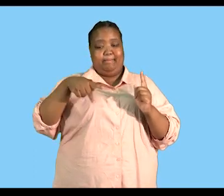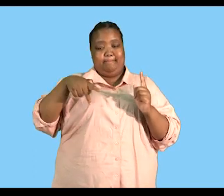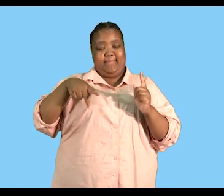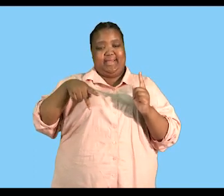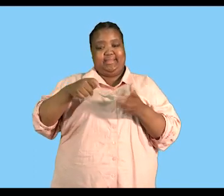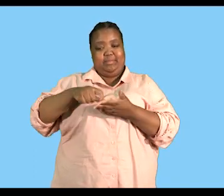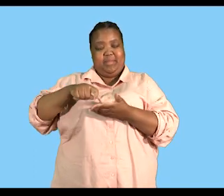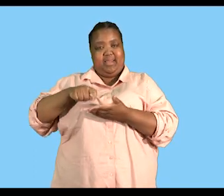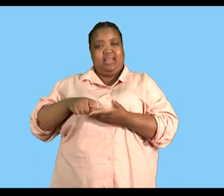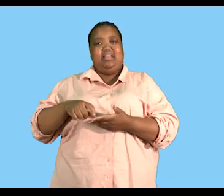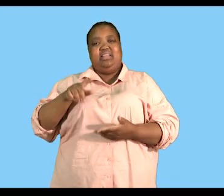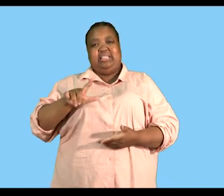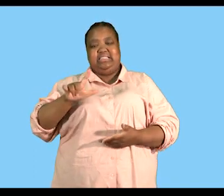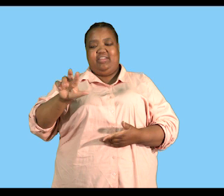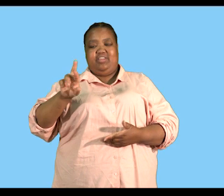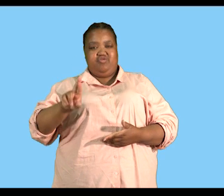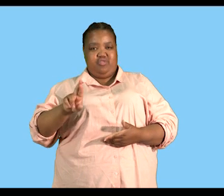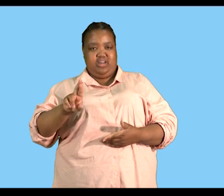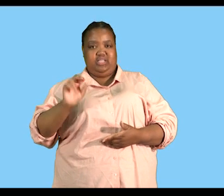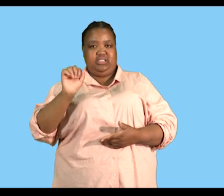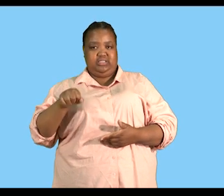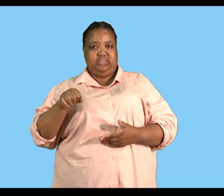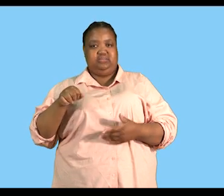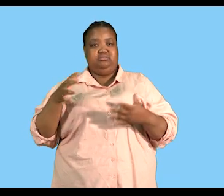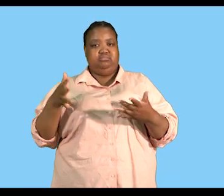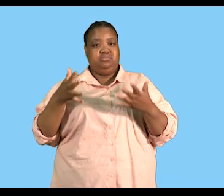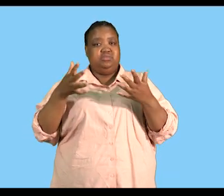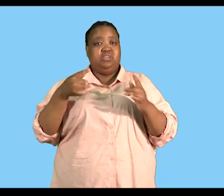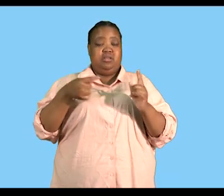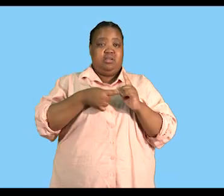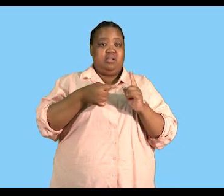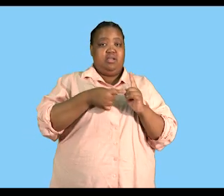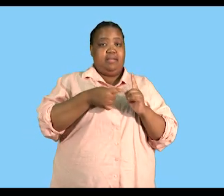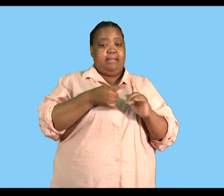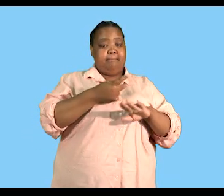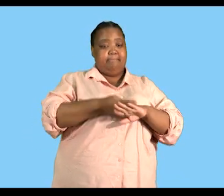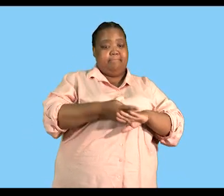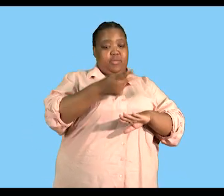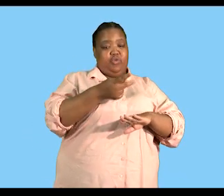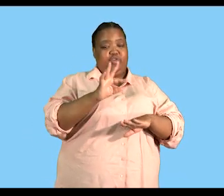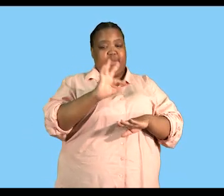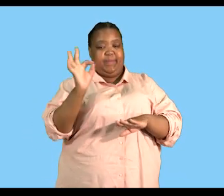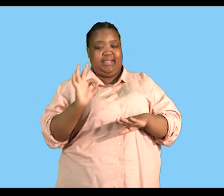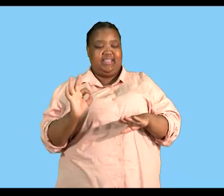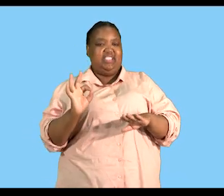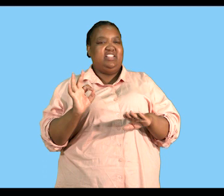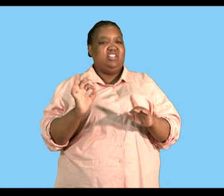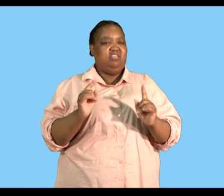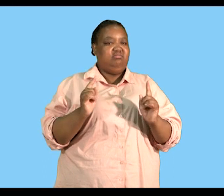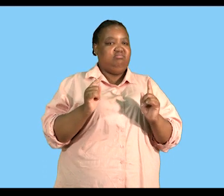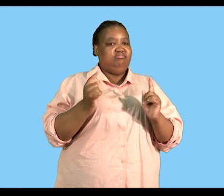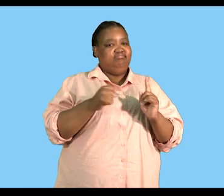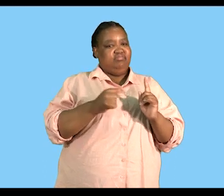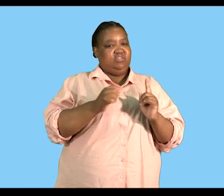rand. Calculate the percentage profit he will make. Now we are given the formula here.